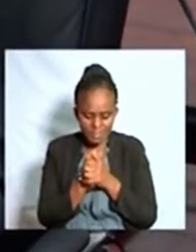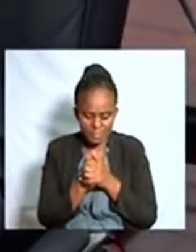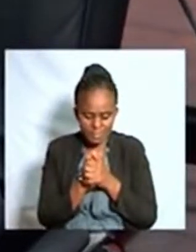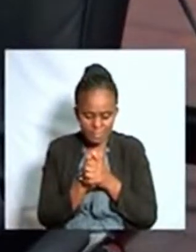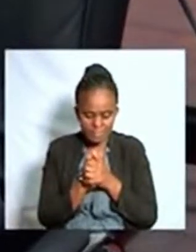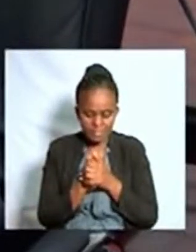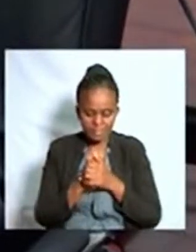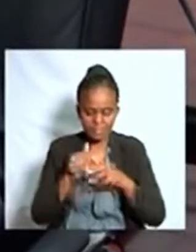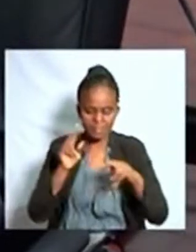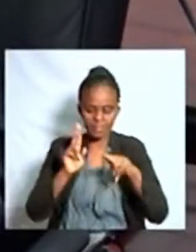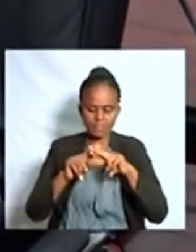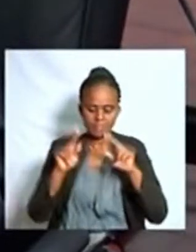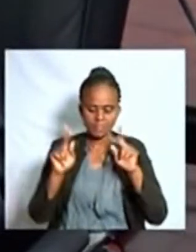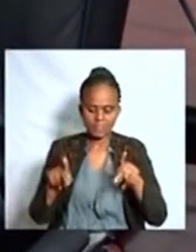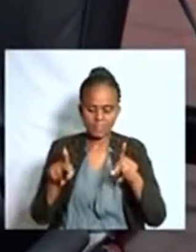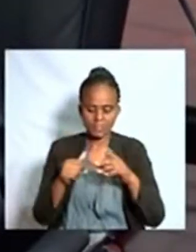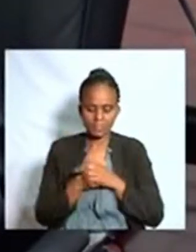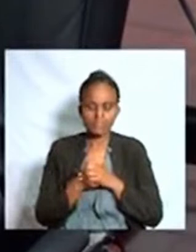Chair.